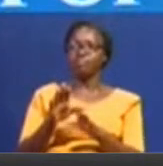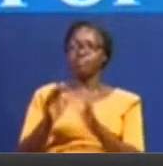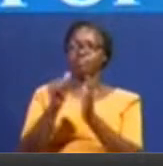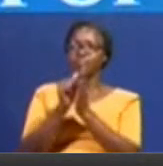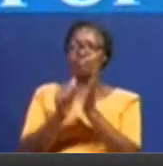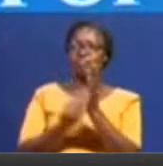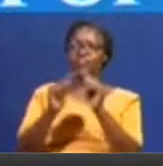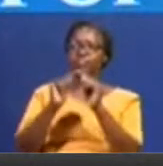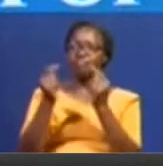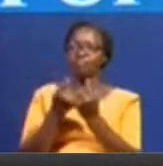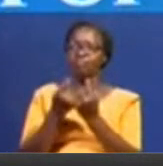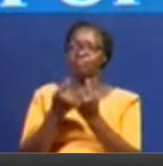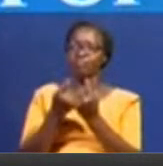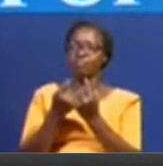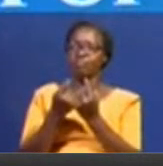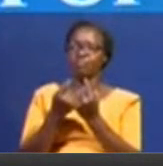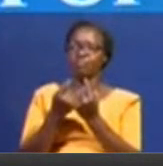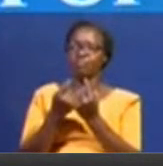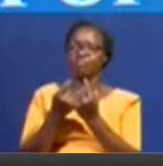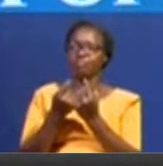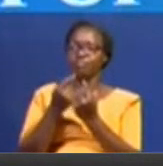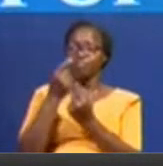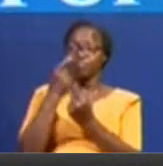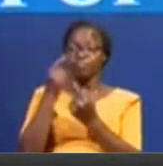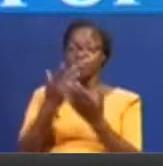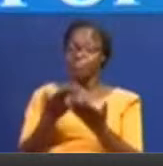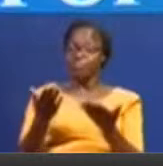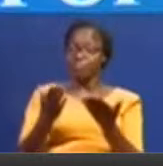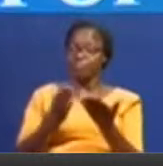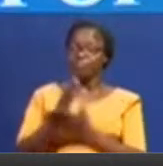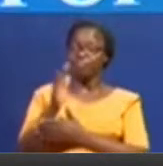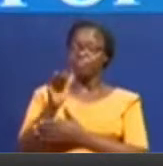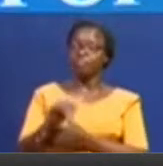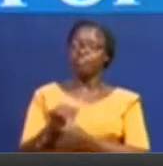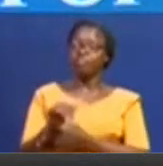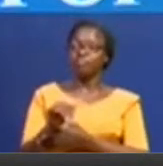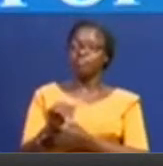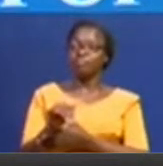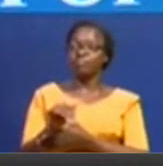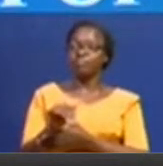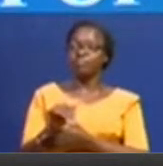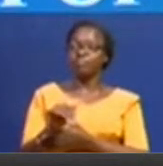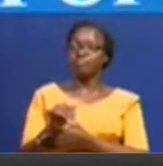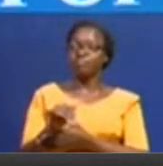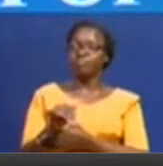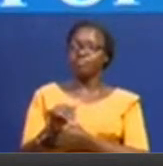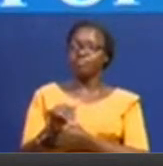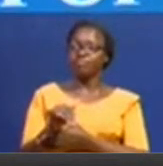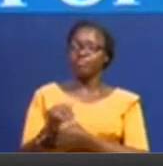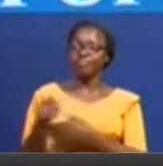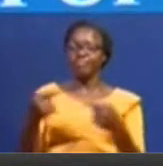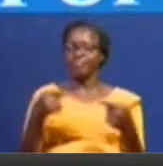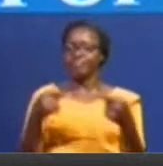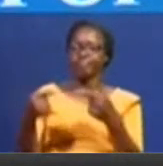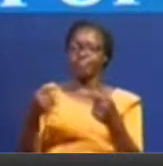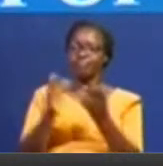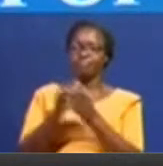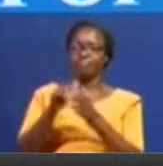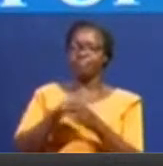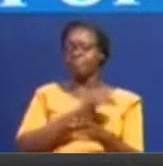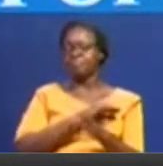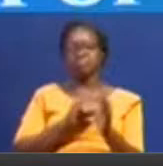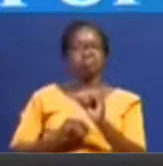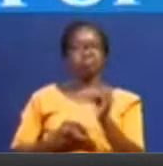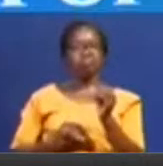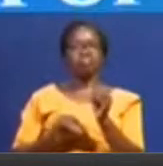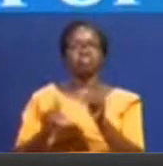multi-agency team to look into how to ensure there is no quabbles within the commission.